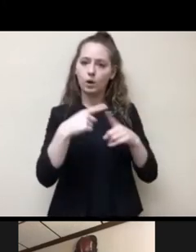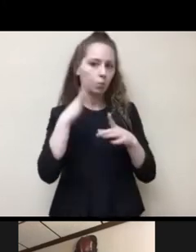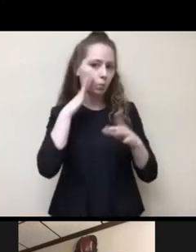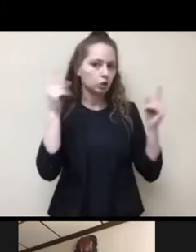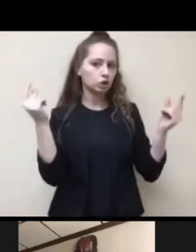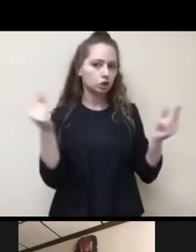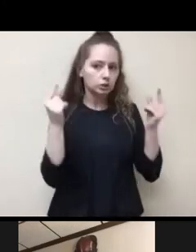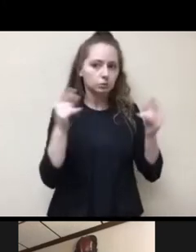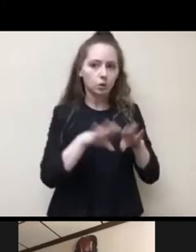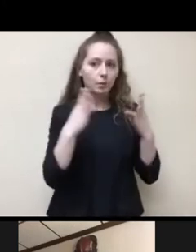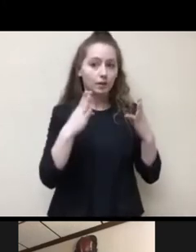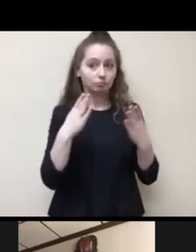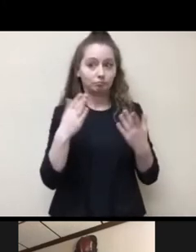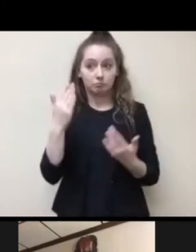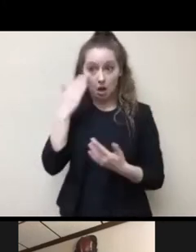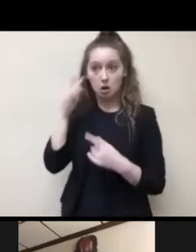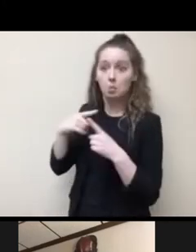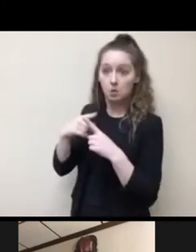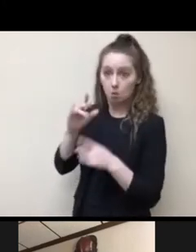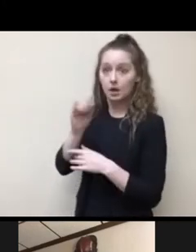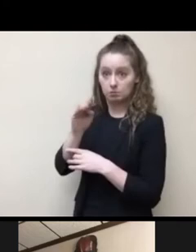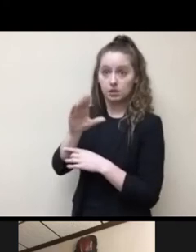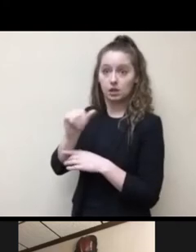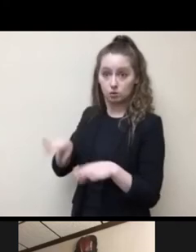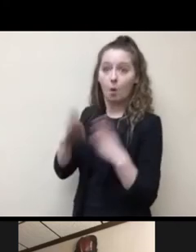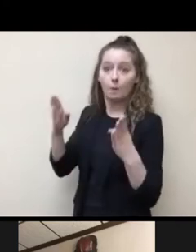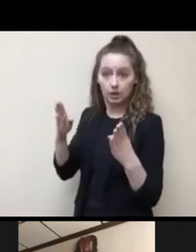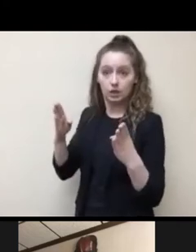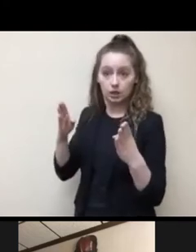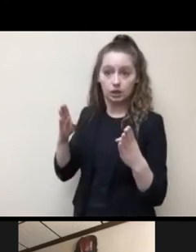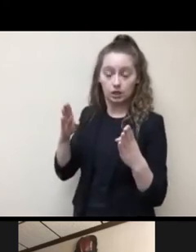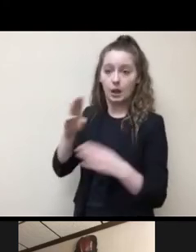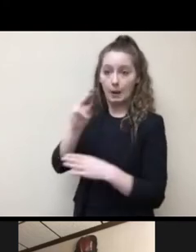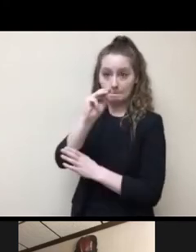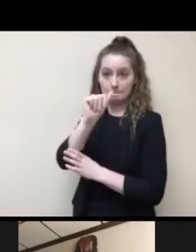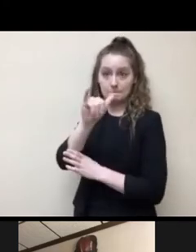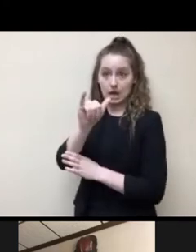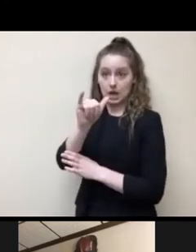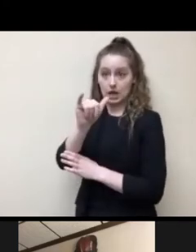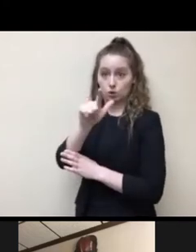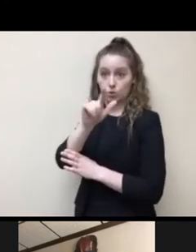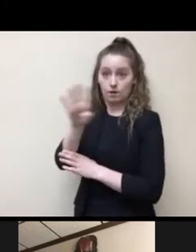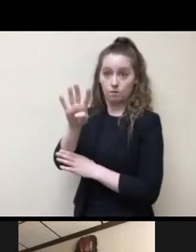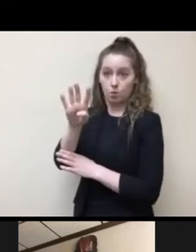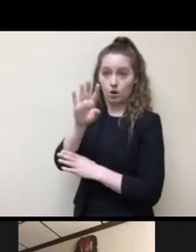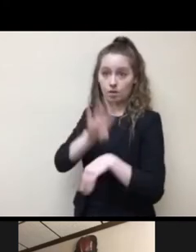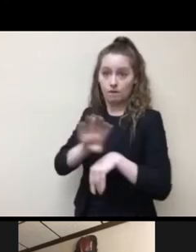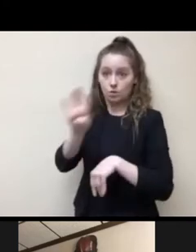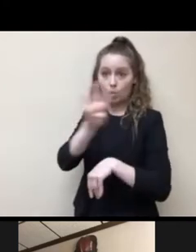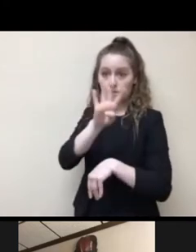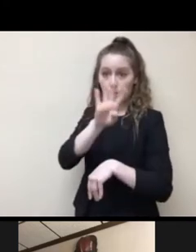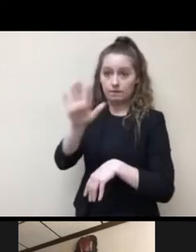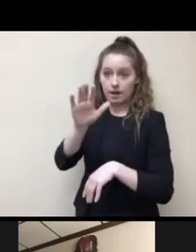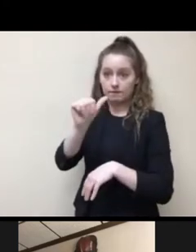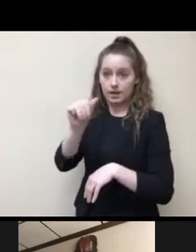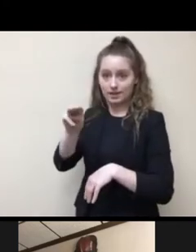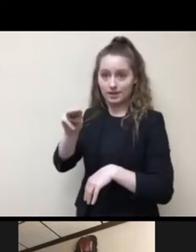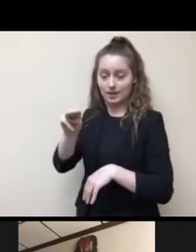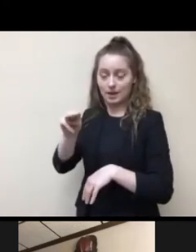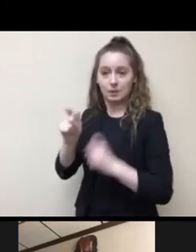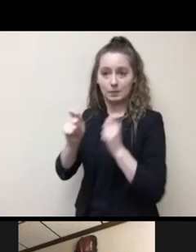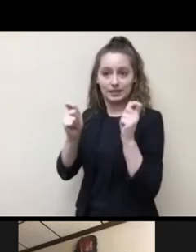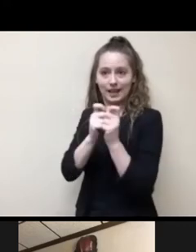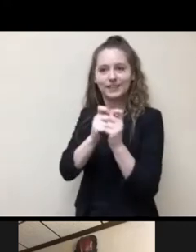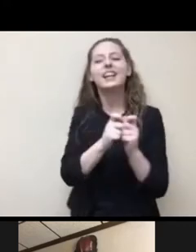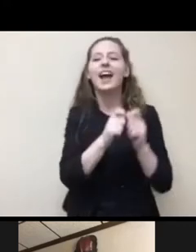Anybody? I know when the YMCA is opening. When? The YMCA is opening on May 24th at 4:45 a.m. to be exact. Outstanding. Mm-hmm.